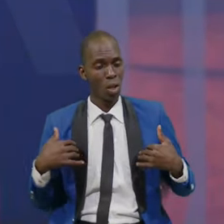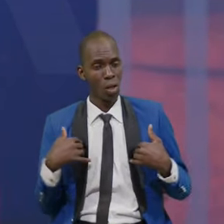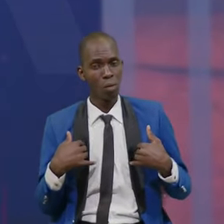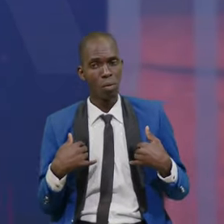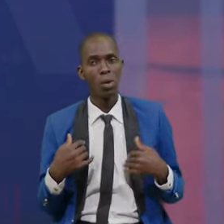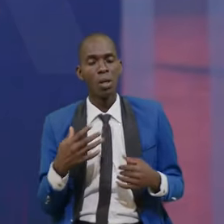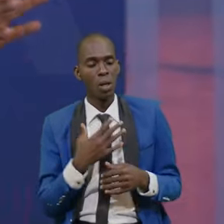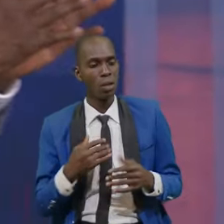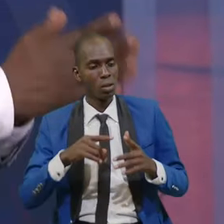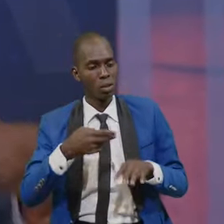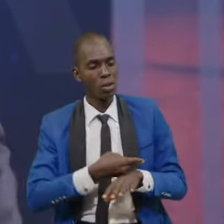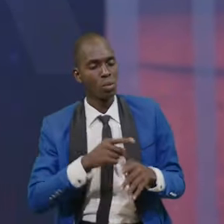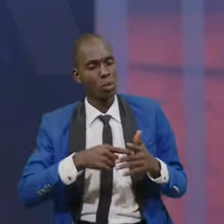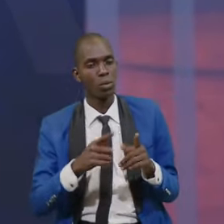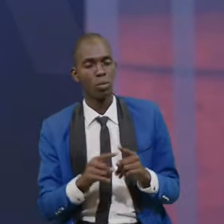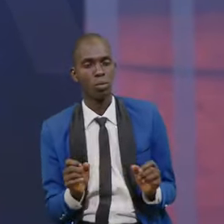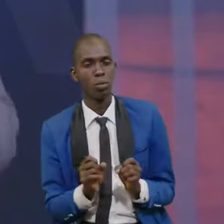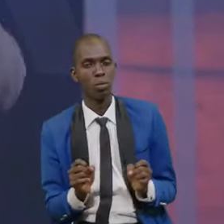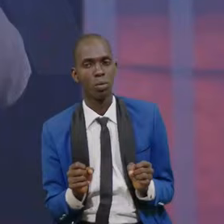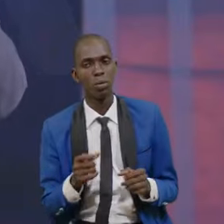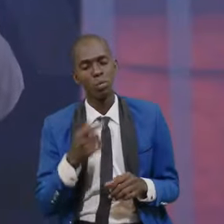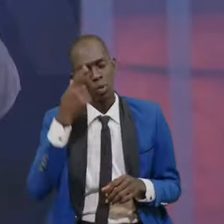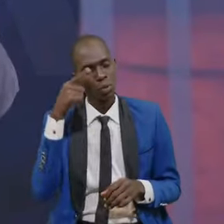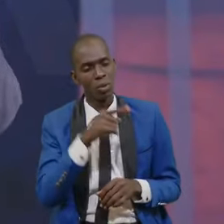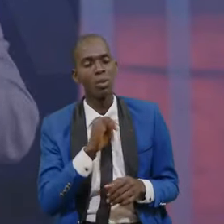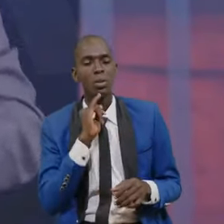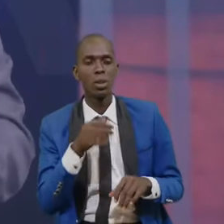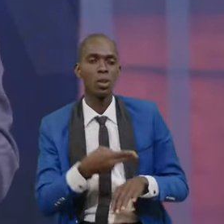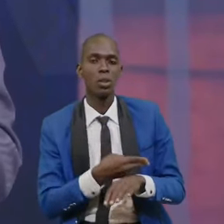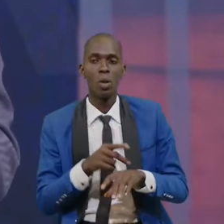and trembling because he's sheep. But look at the